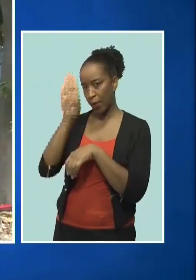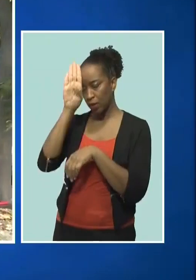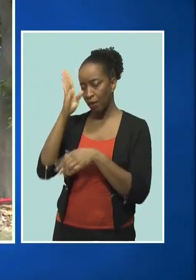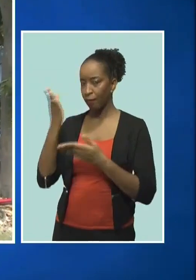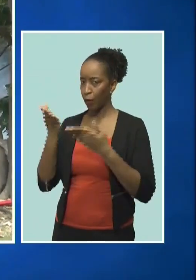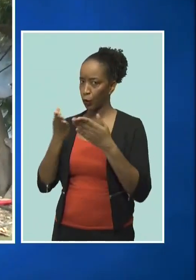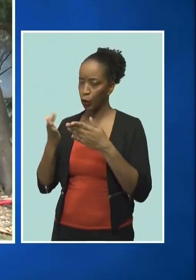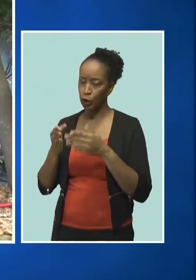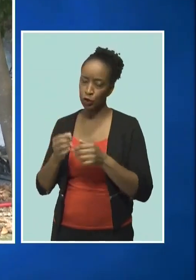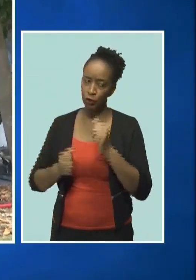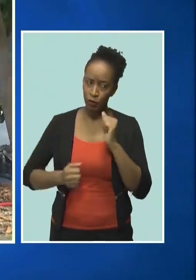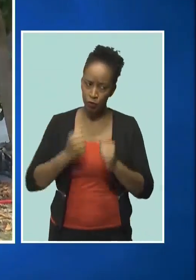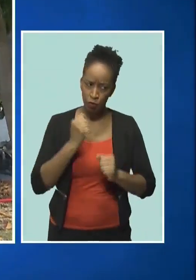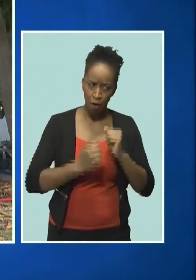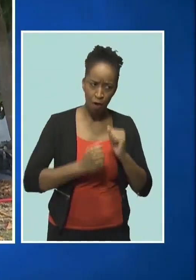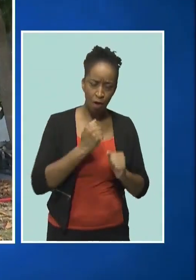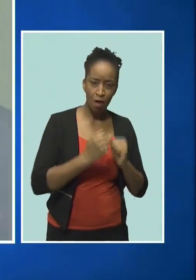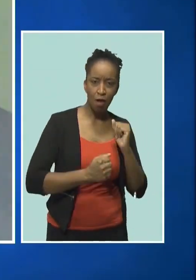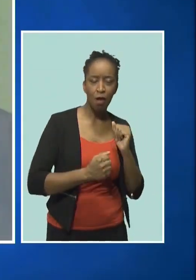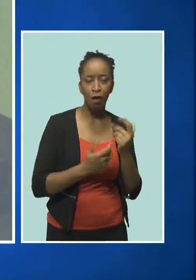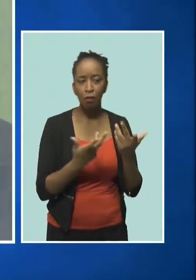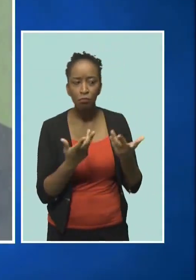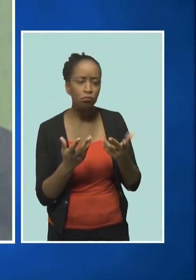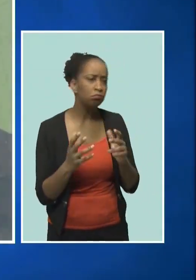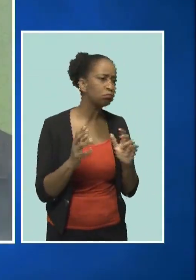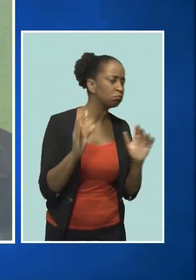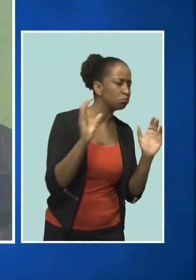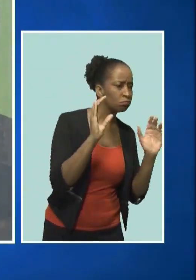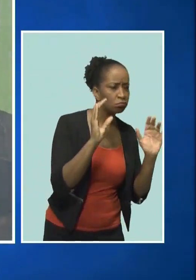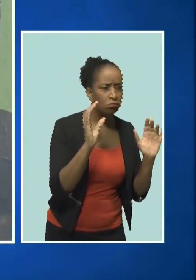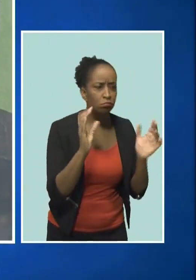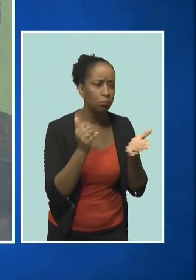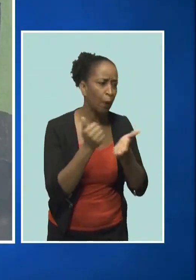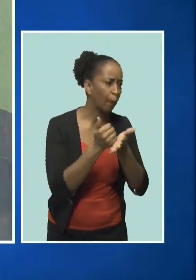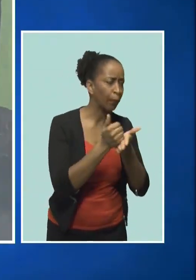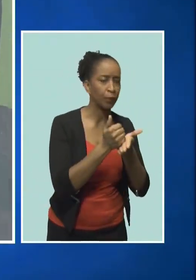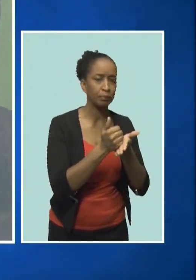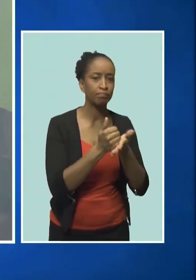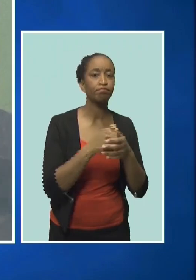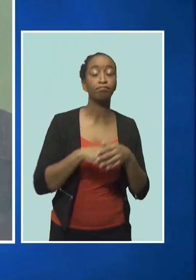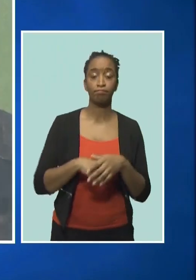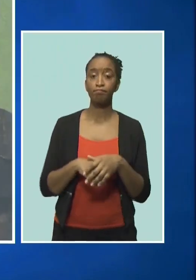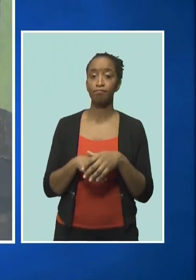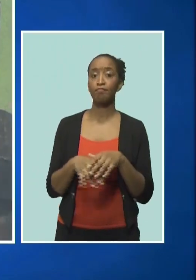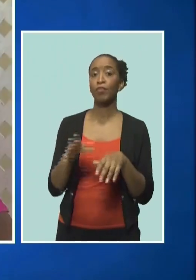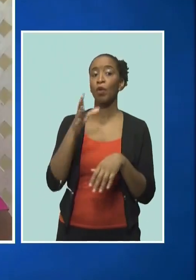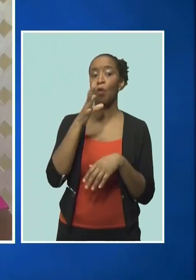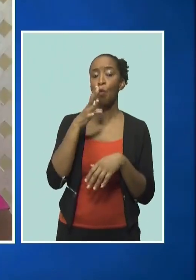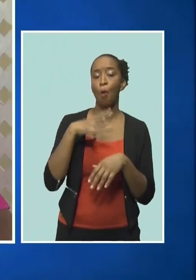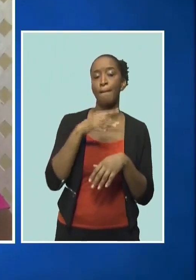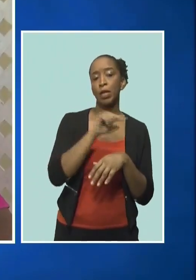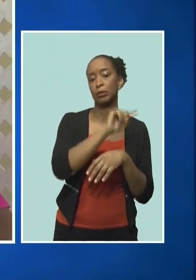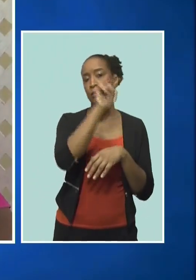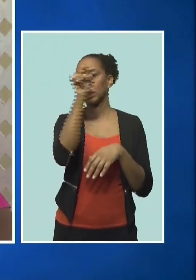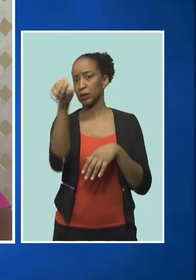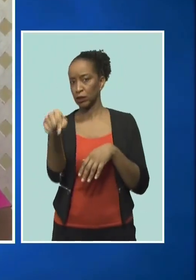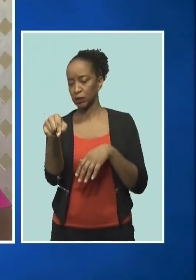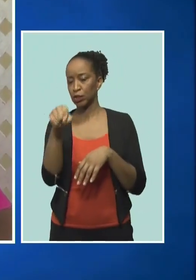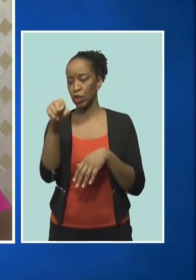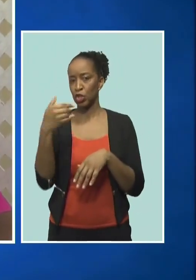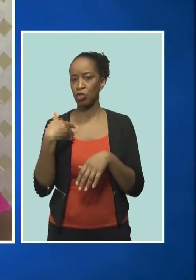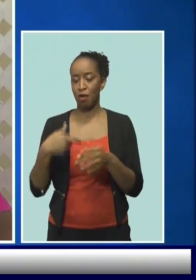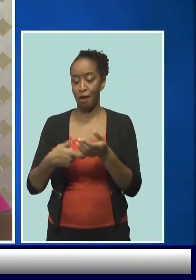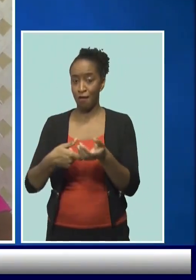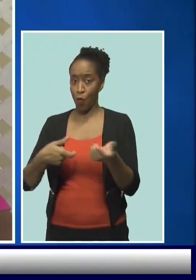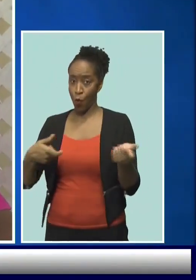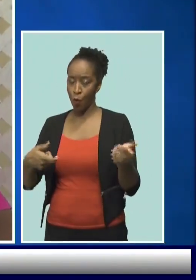to the two-bedroom wooden structure to see if anyone was at home. The lady from next door with the greenhouse, she was coming out with a hose.